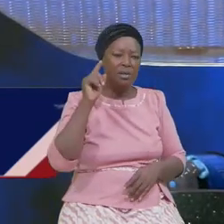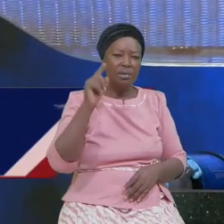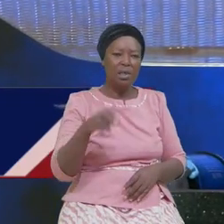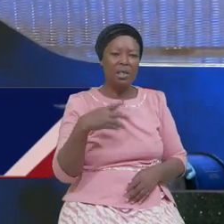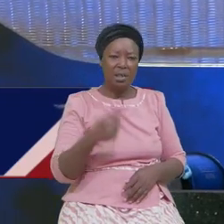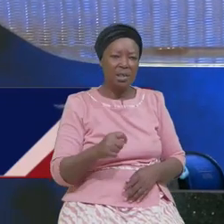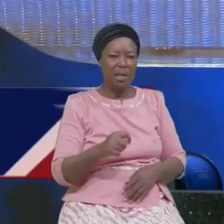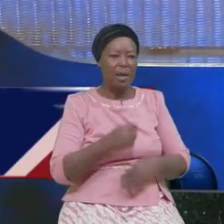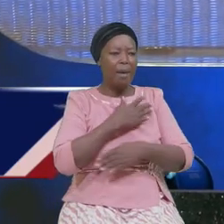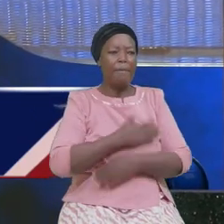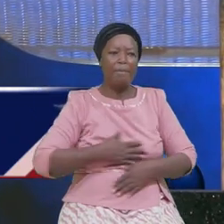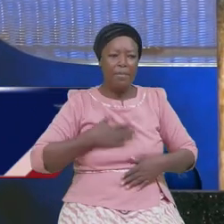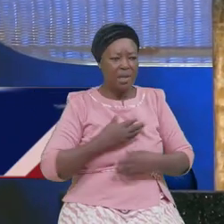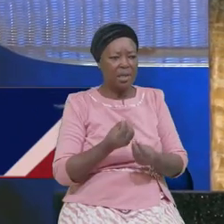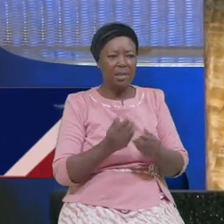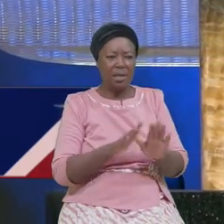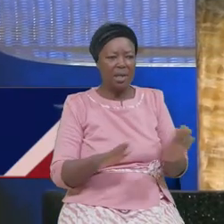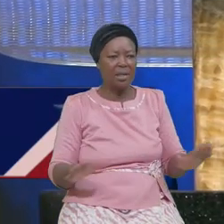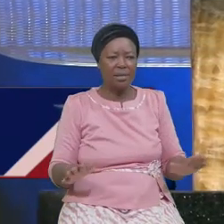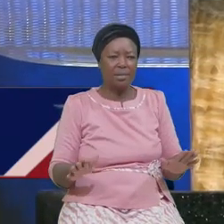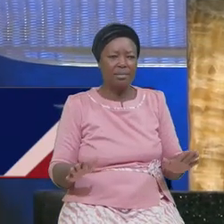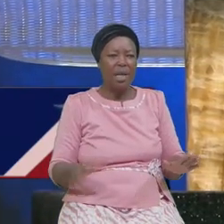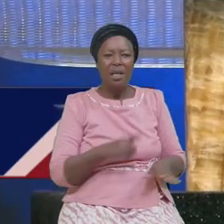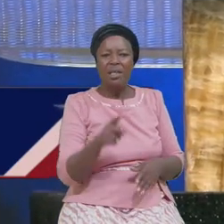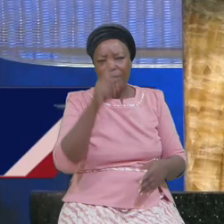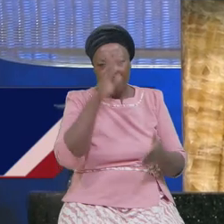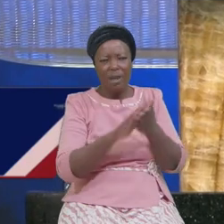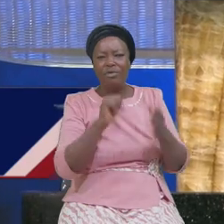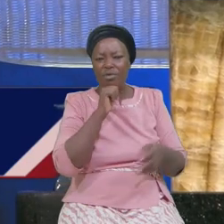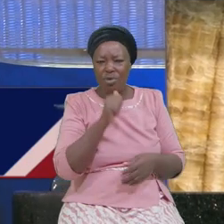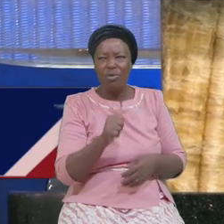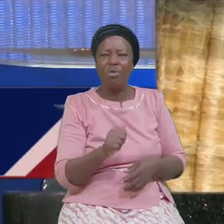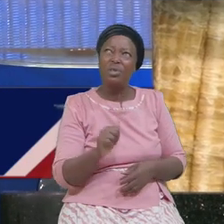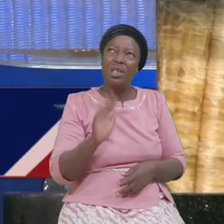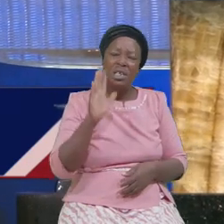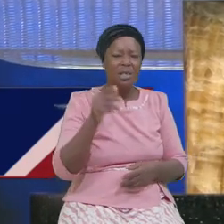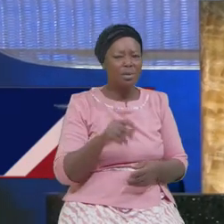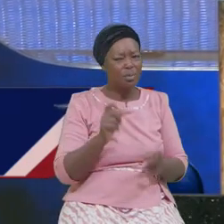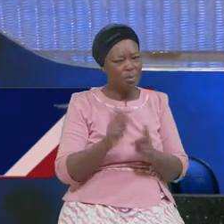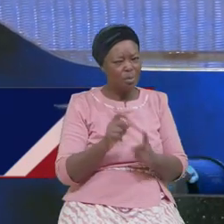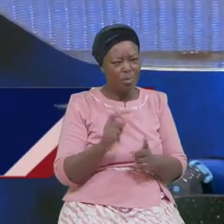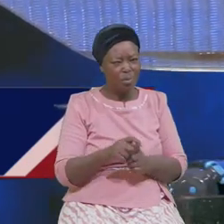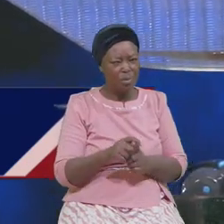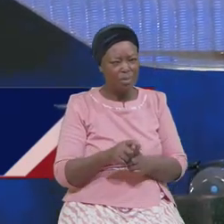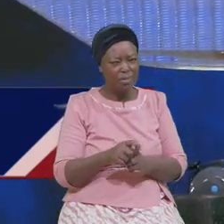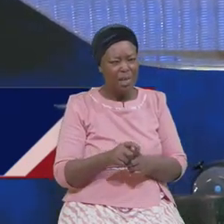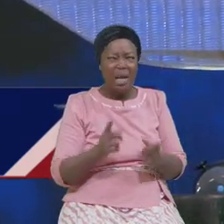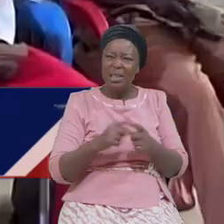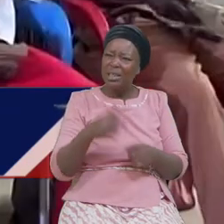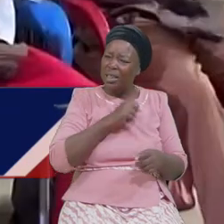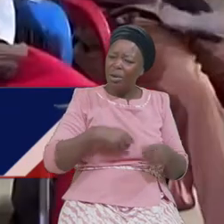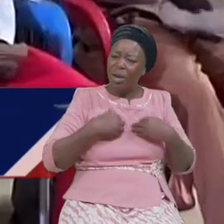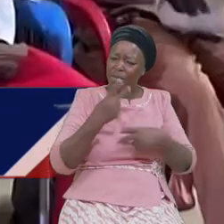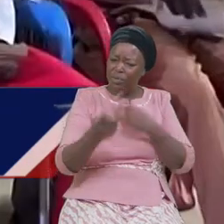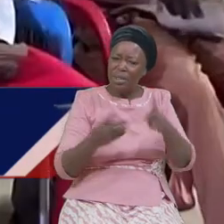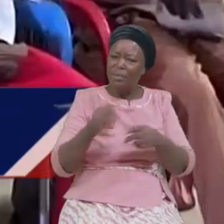Egypt. He's going through with them in the wilderness, and he wants to take them to the pleasant land,